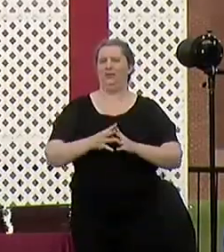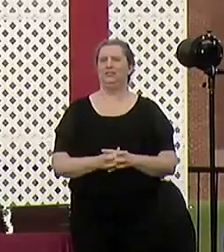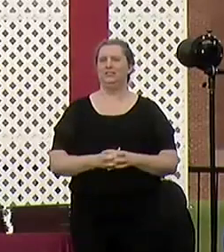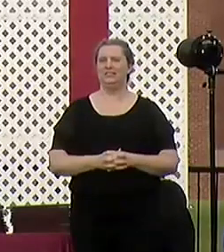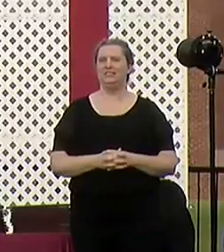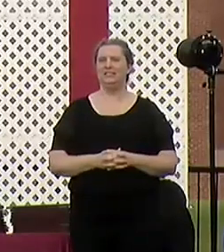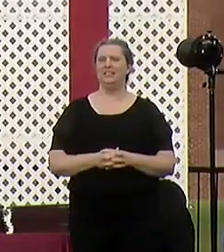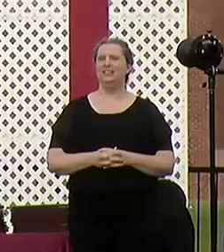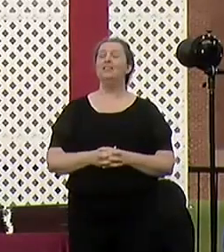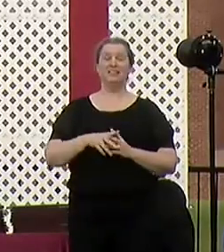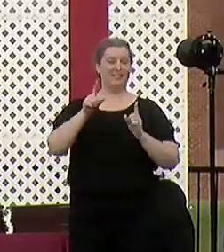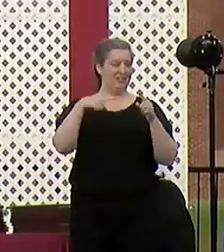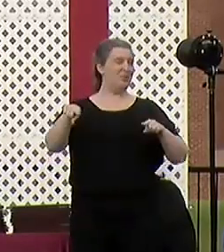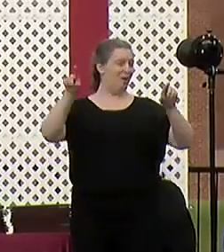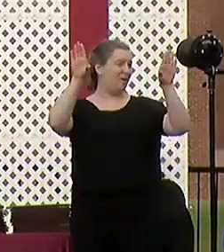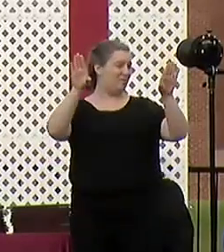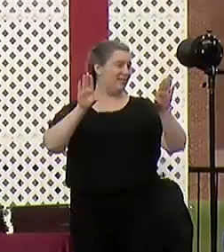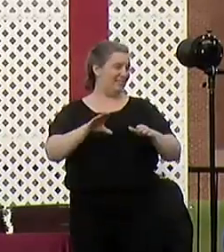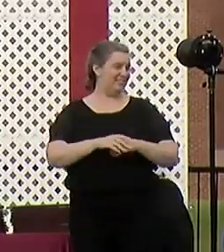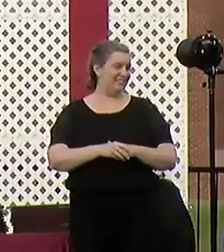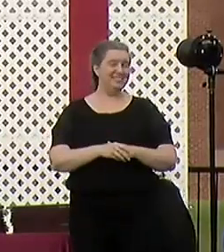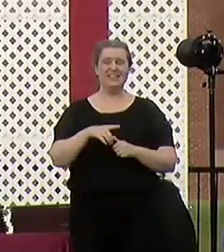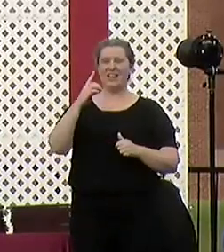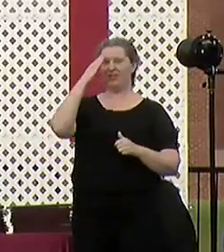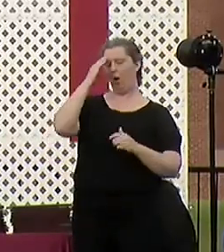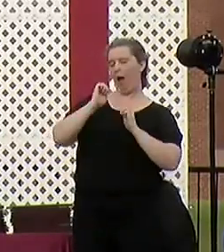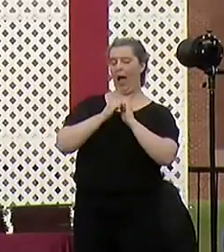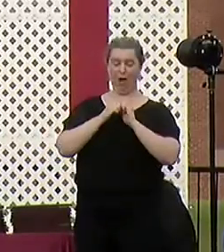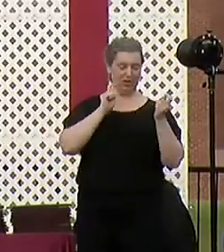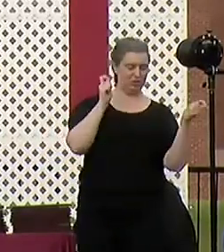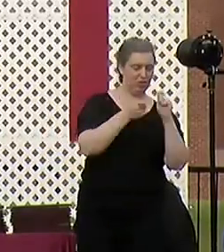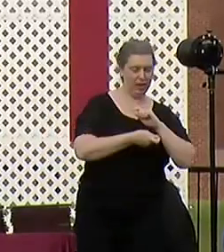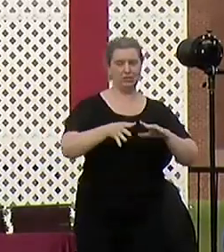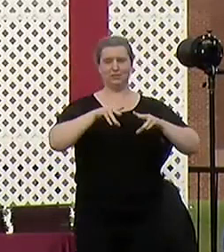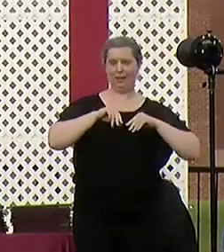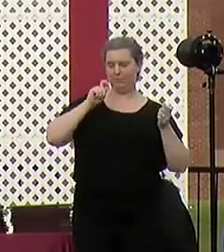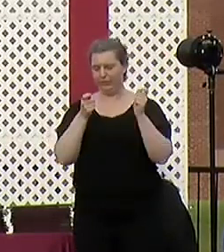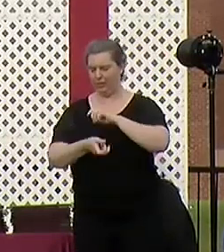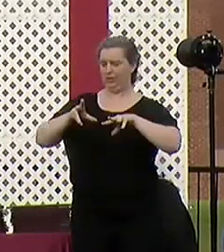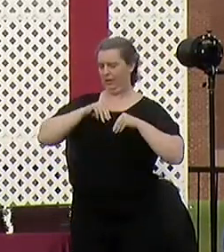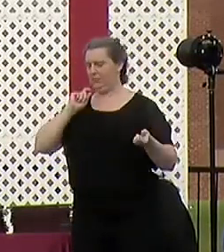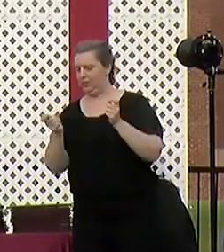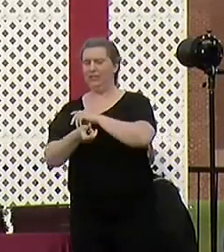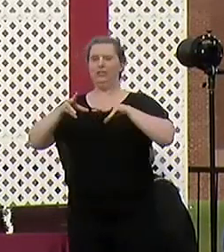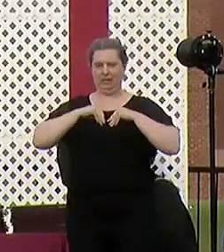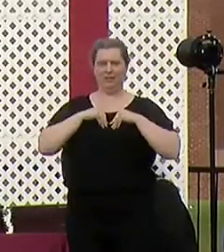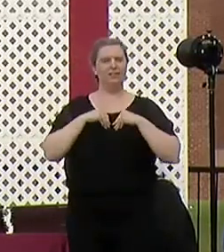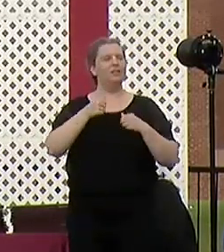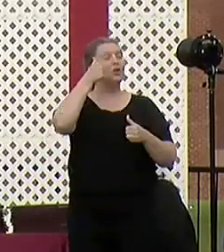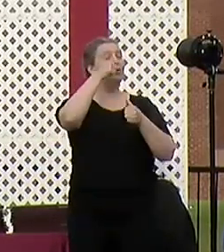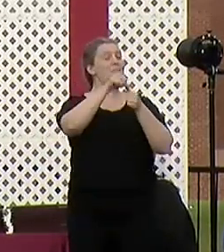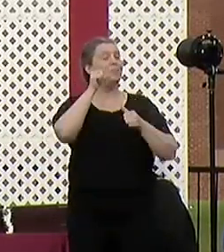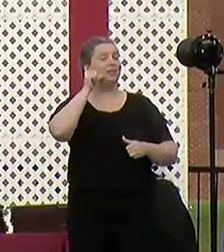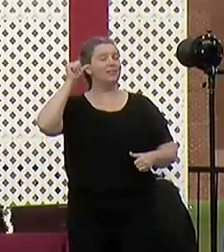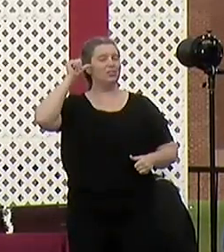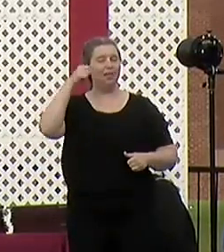And you are amazing because you know how to roll with the changes. Do you remember what I told you